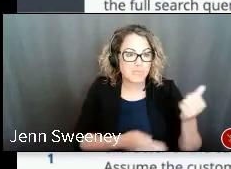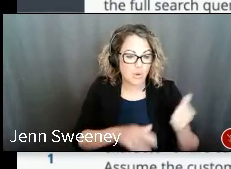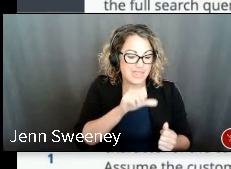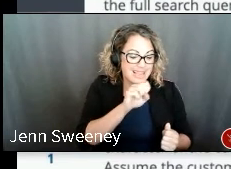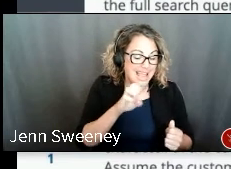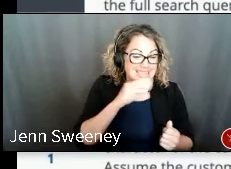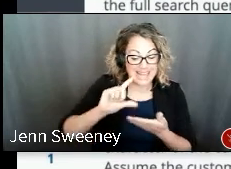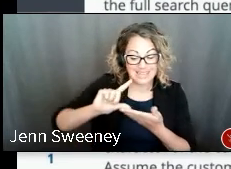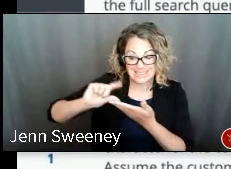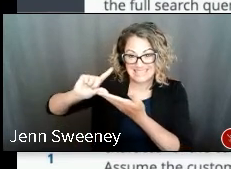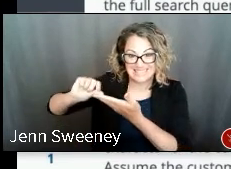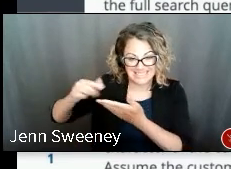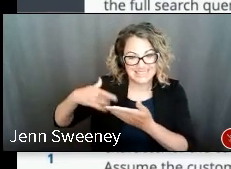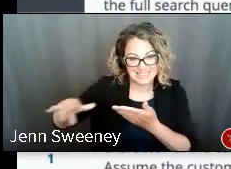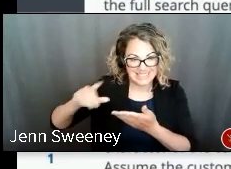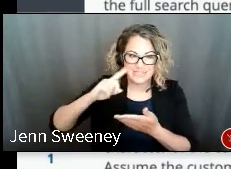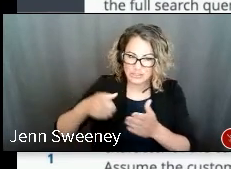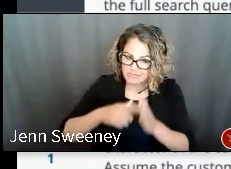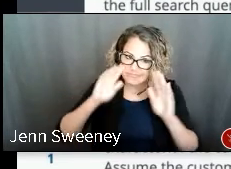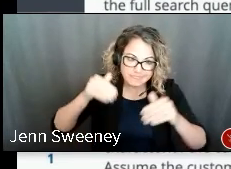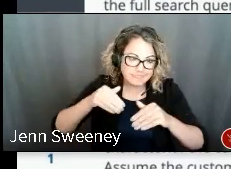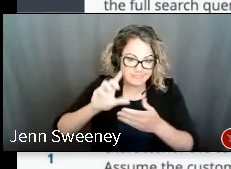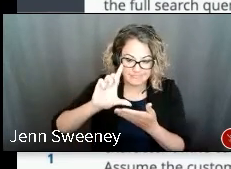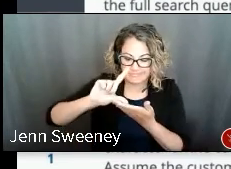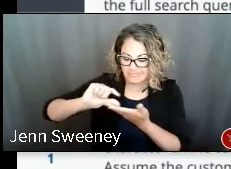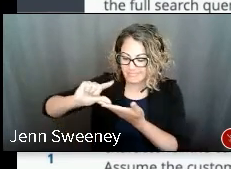insensitive way. And it reminds me that I did